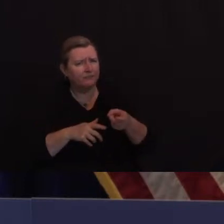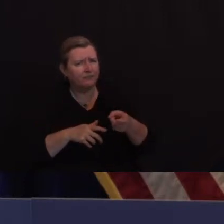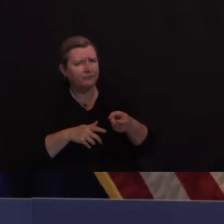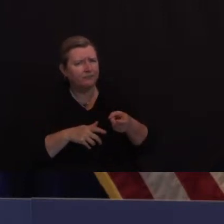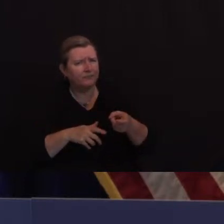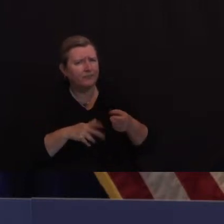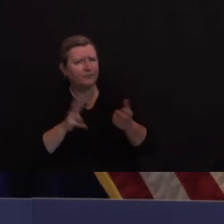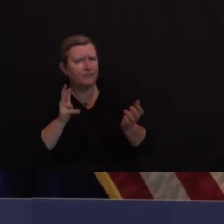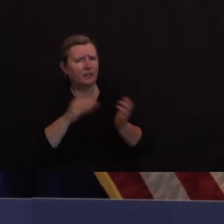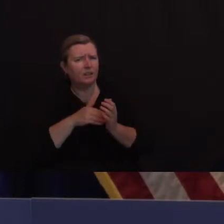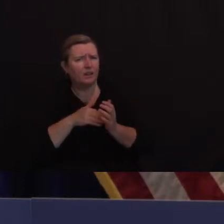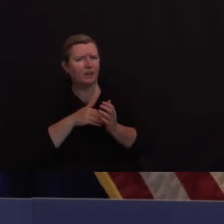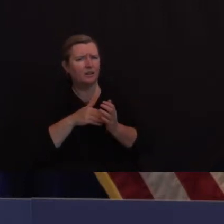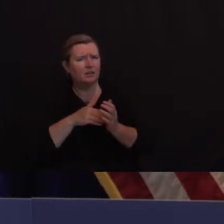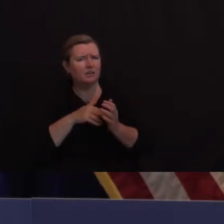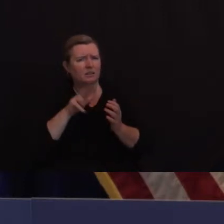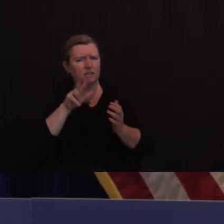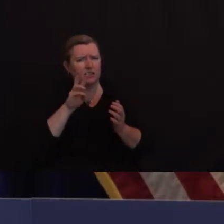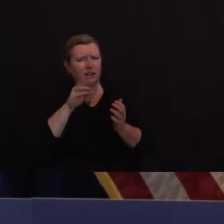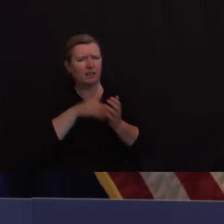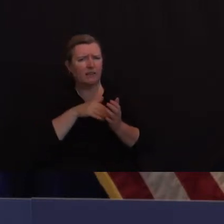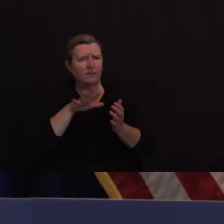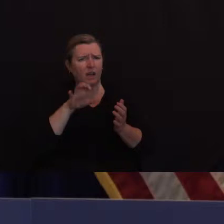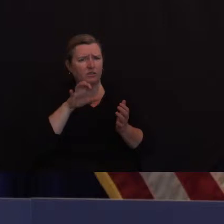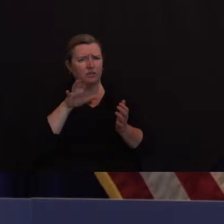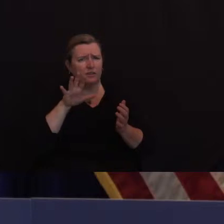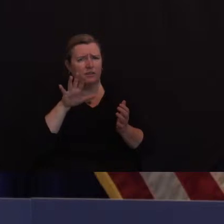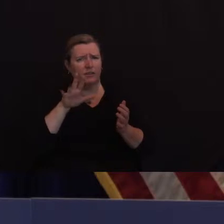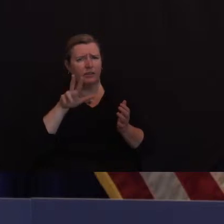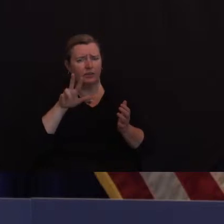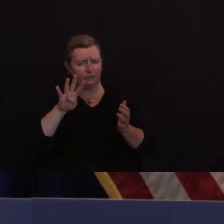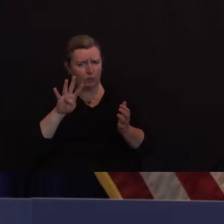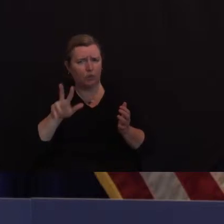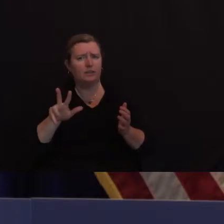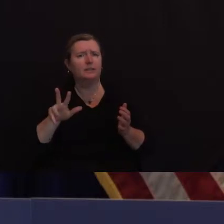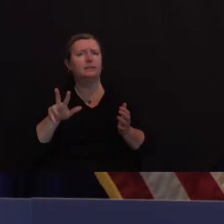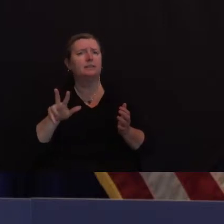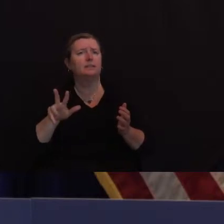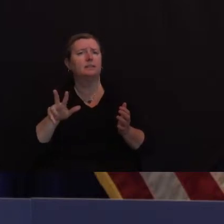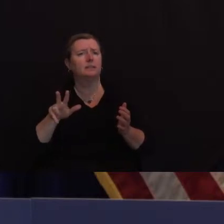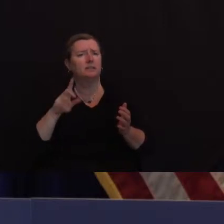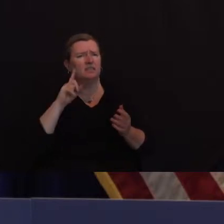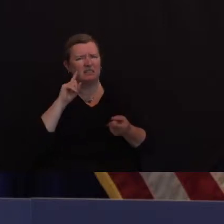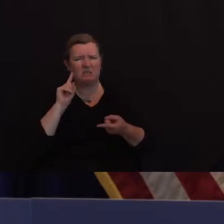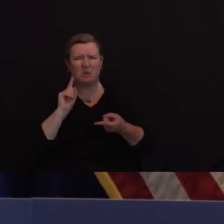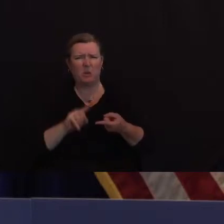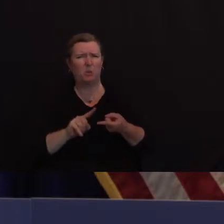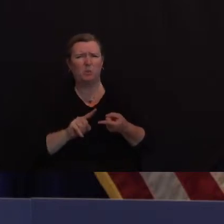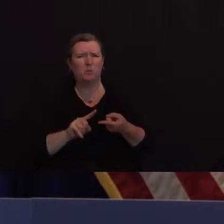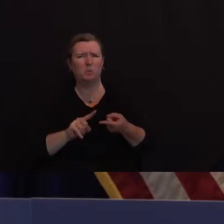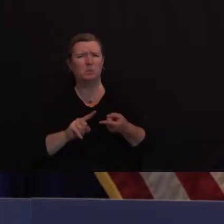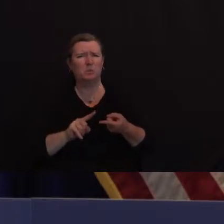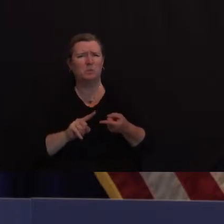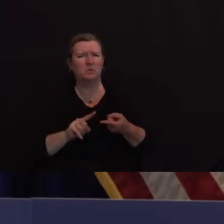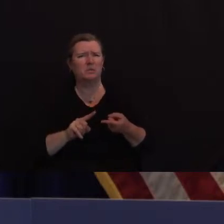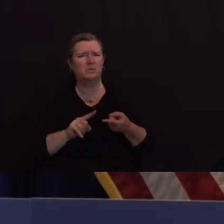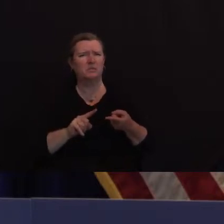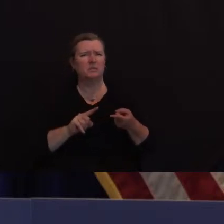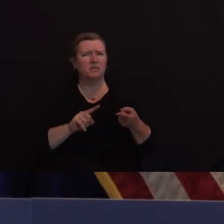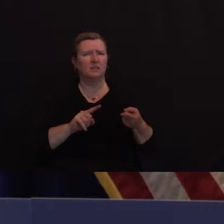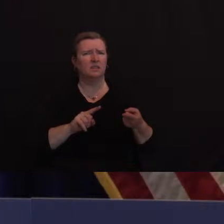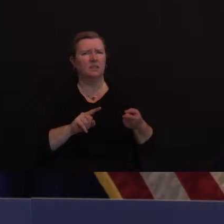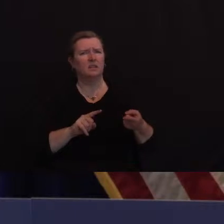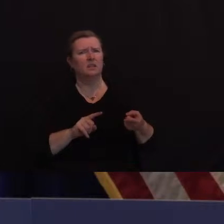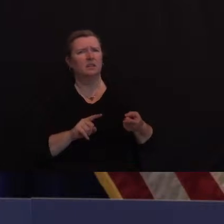36,534. We believe that's too low. Nationally, we think about 3% of the population is immunocompromised. So